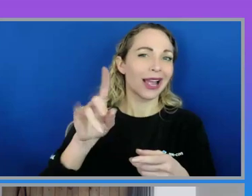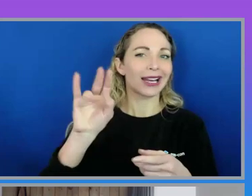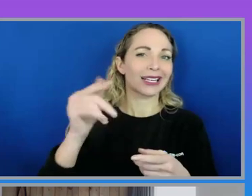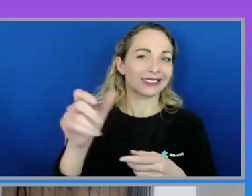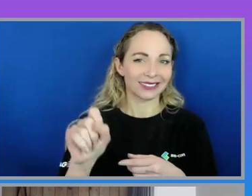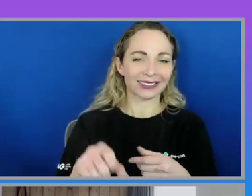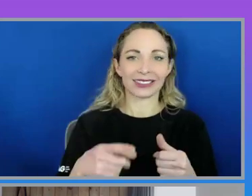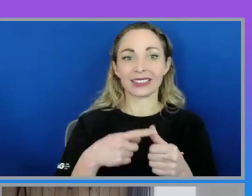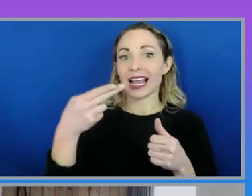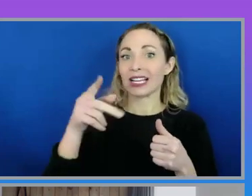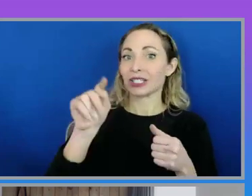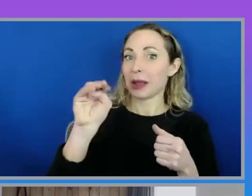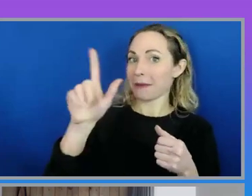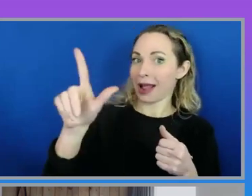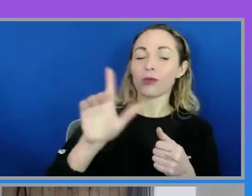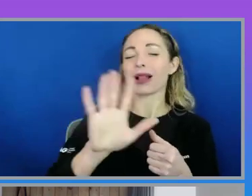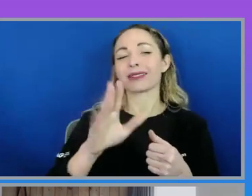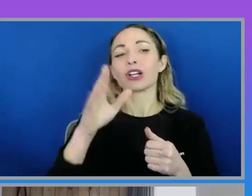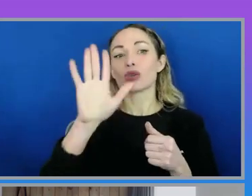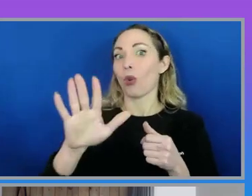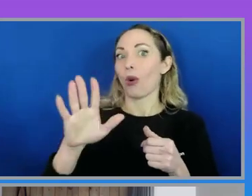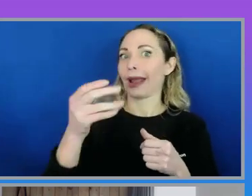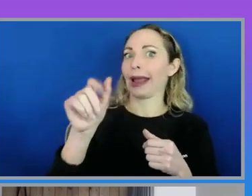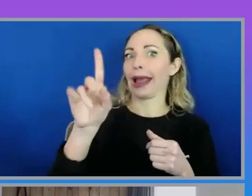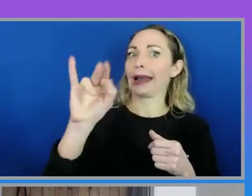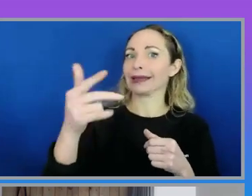Here's your HTML heading, or here's your headings cheat sheet.